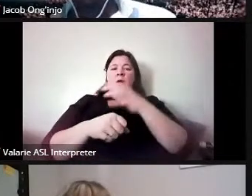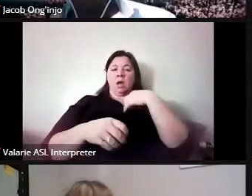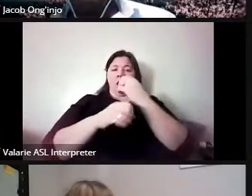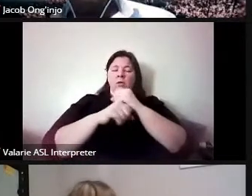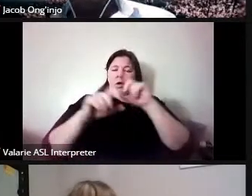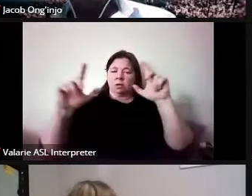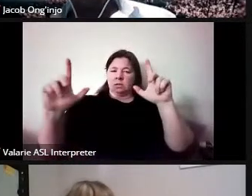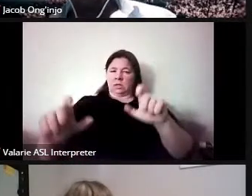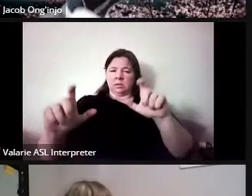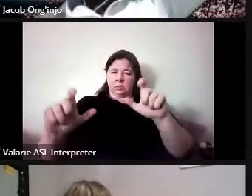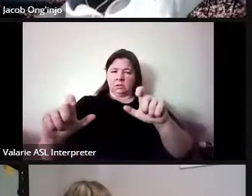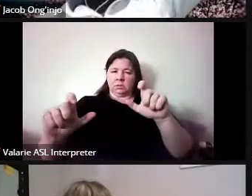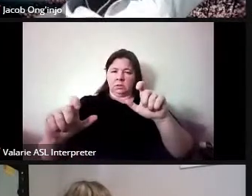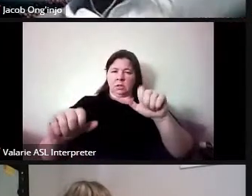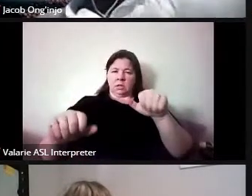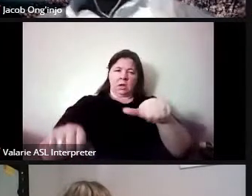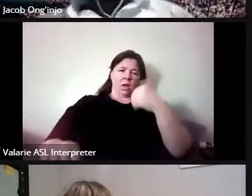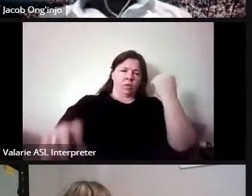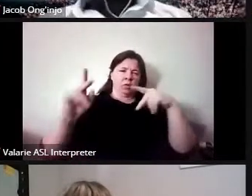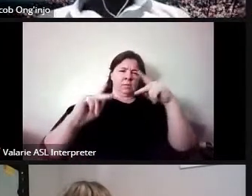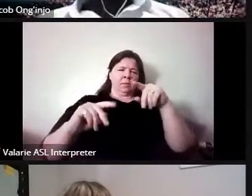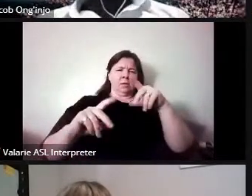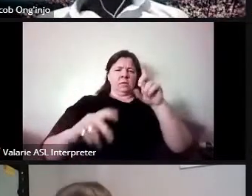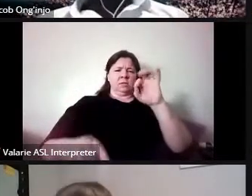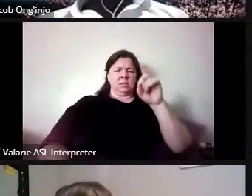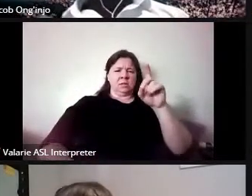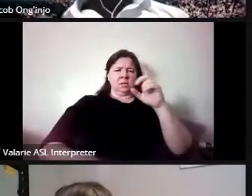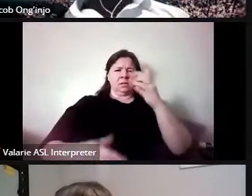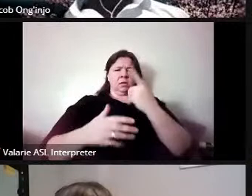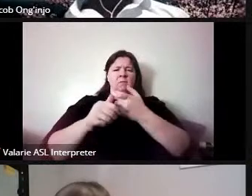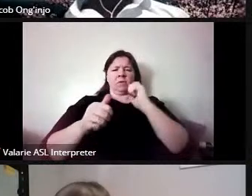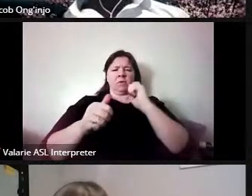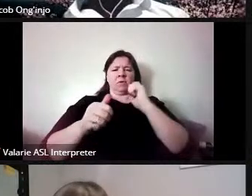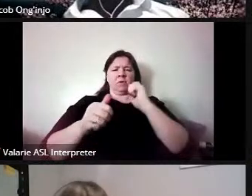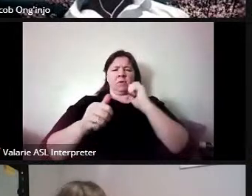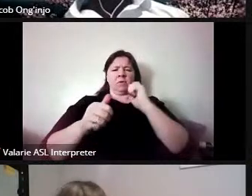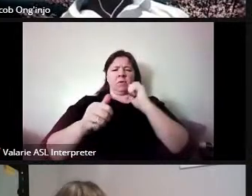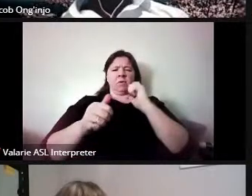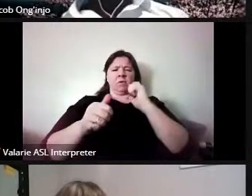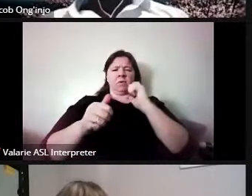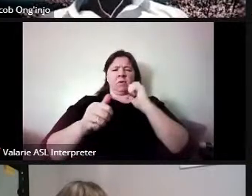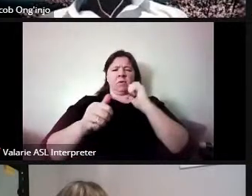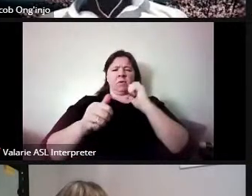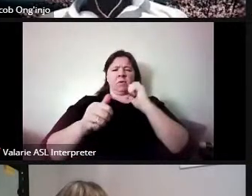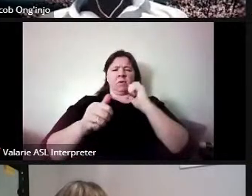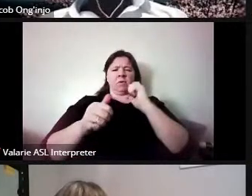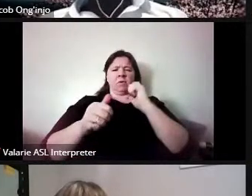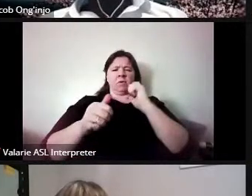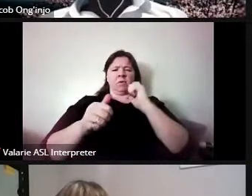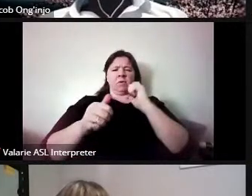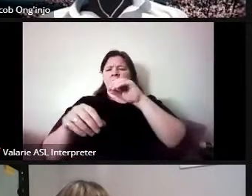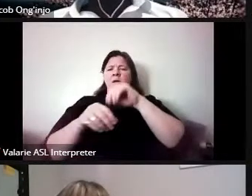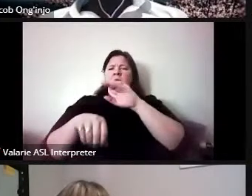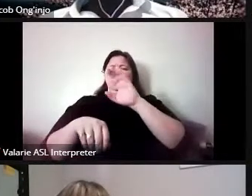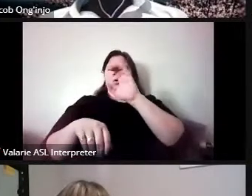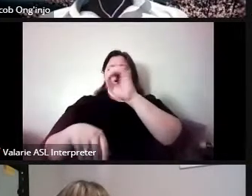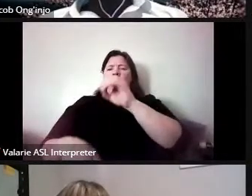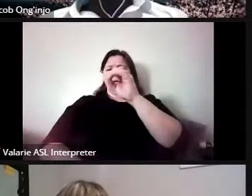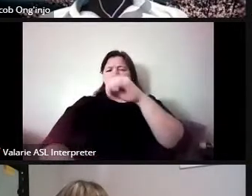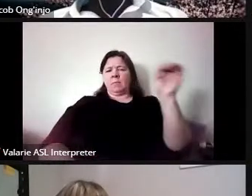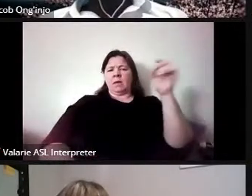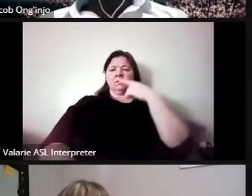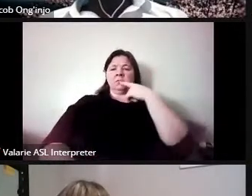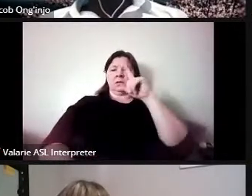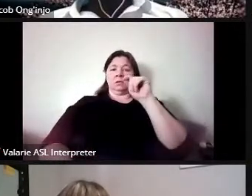don't know if anyone else did. It was from support or some engineer at Onpassive, and it just said